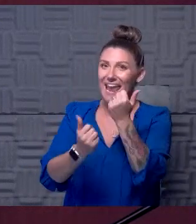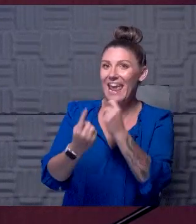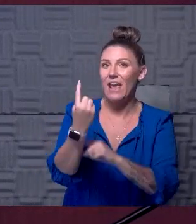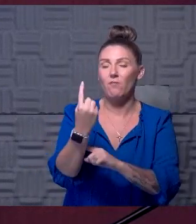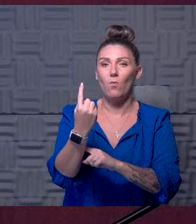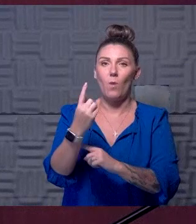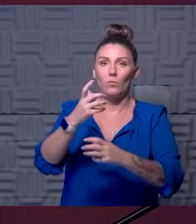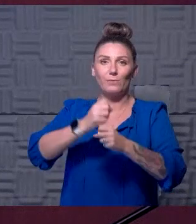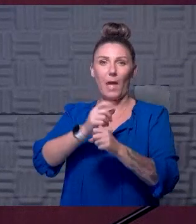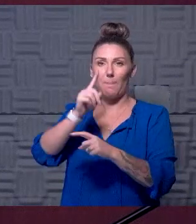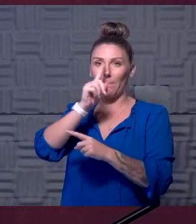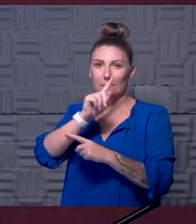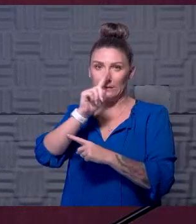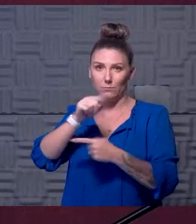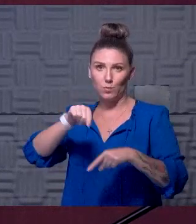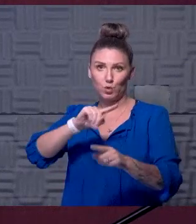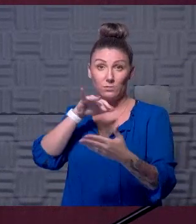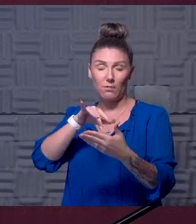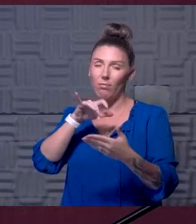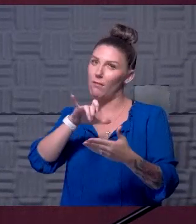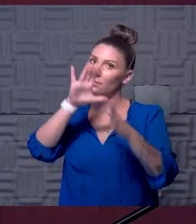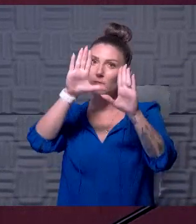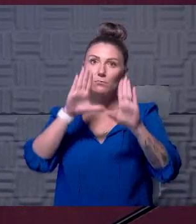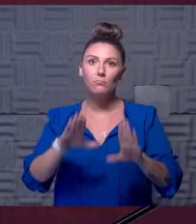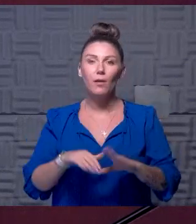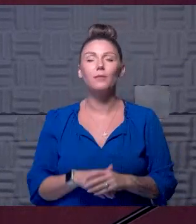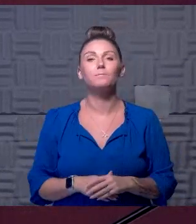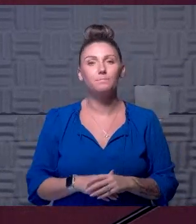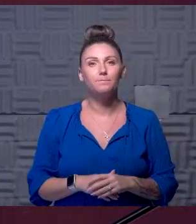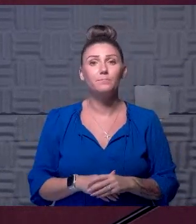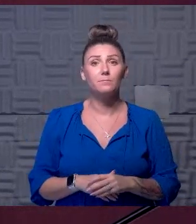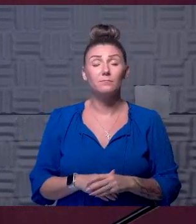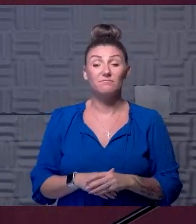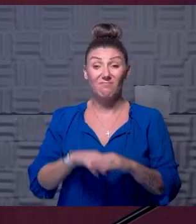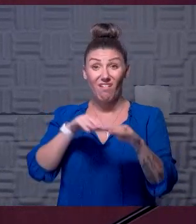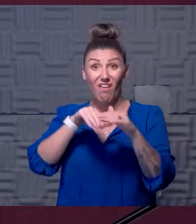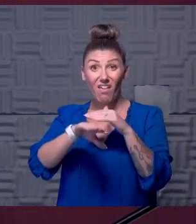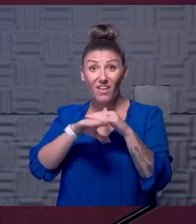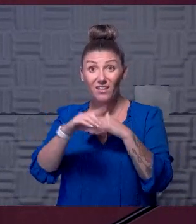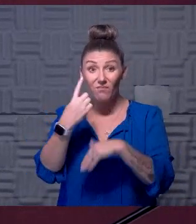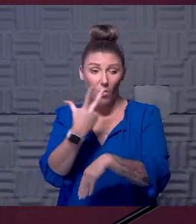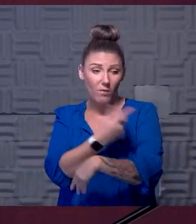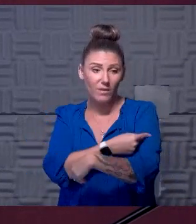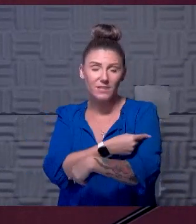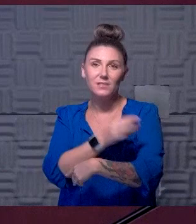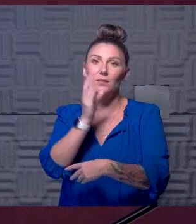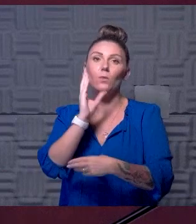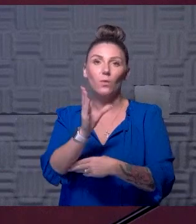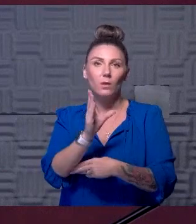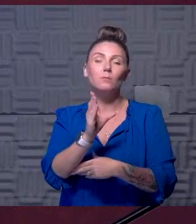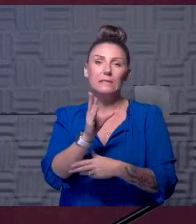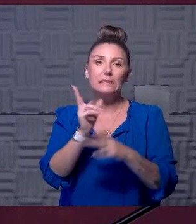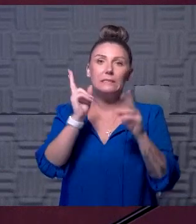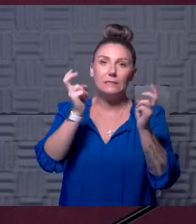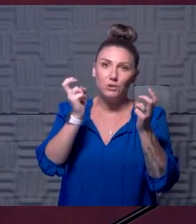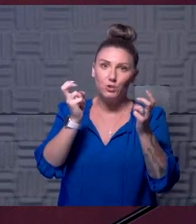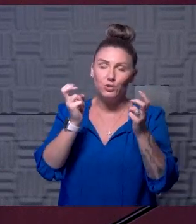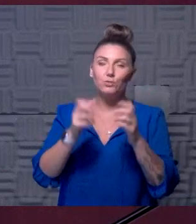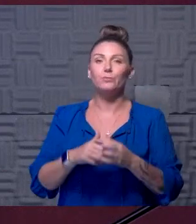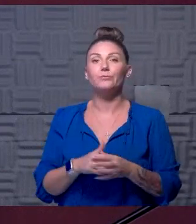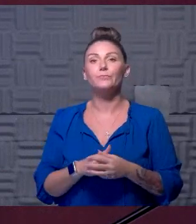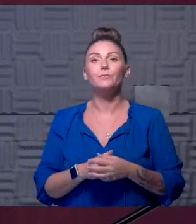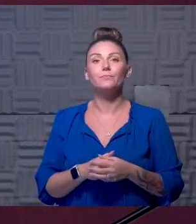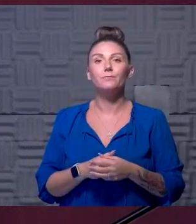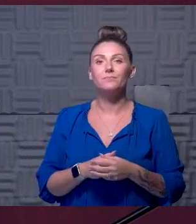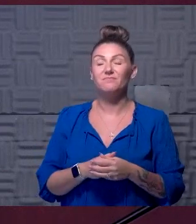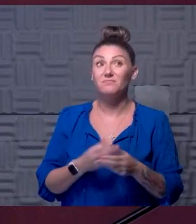received placebo, which is great because access to vaccines is going to be a problem. And there